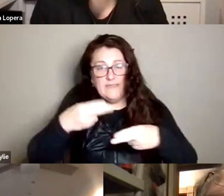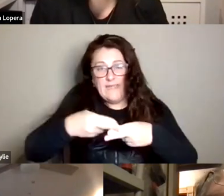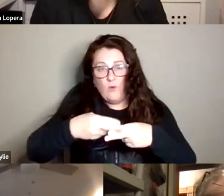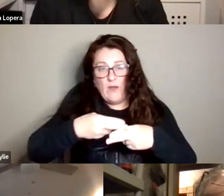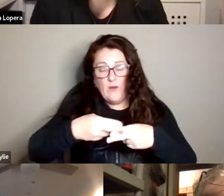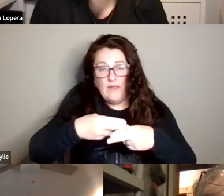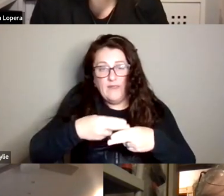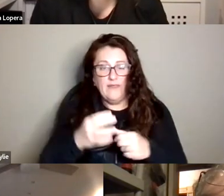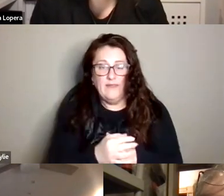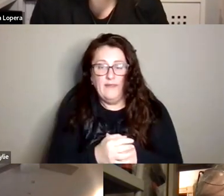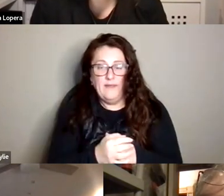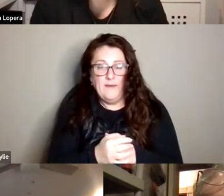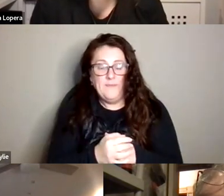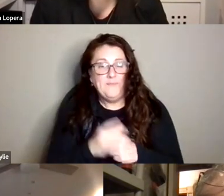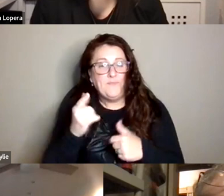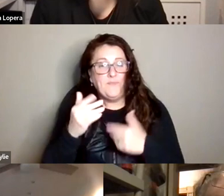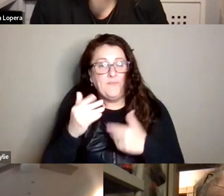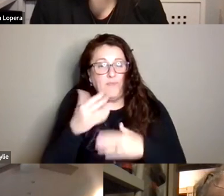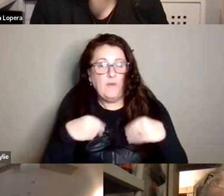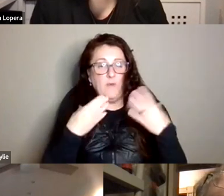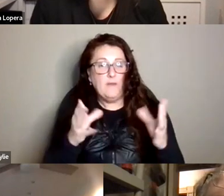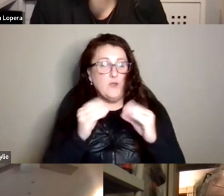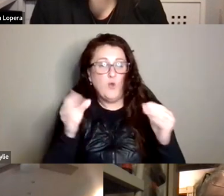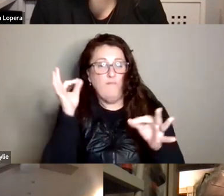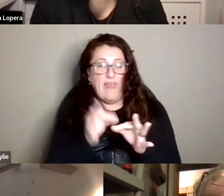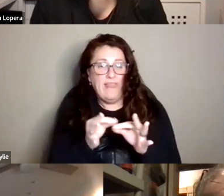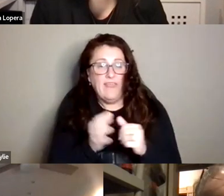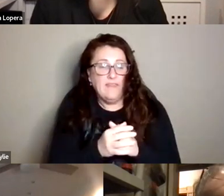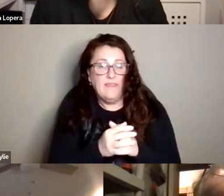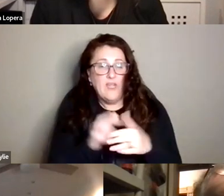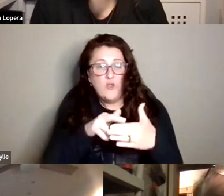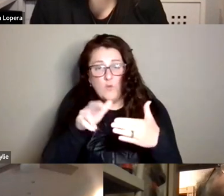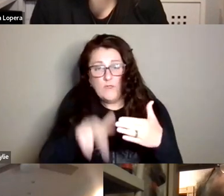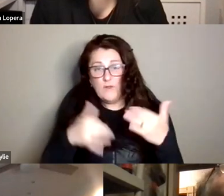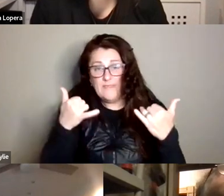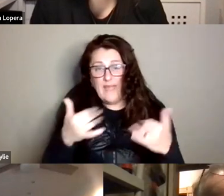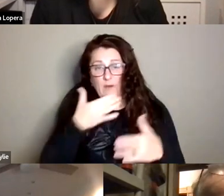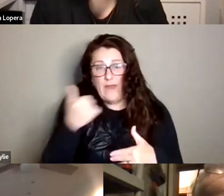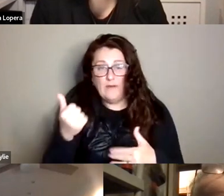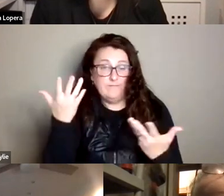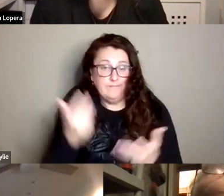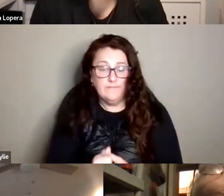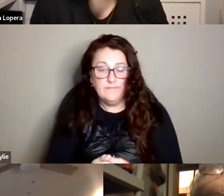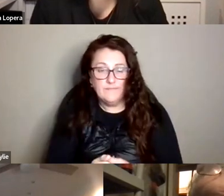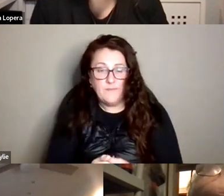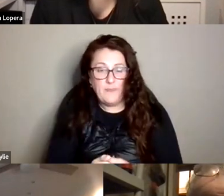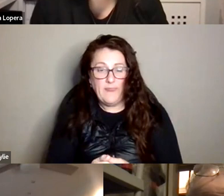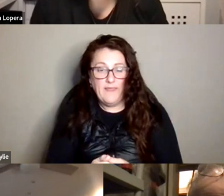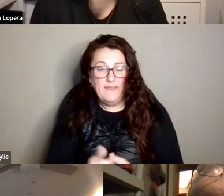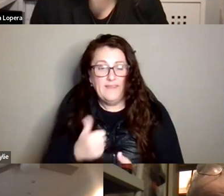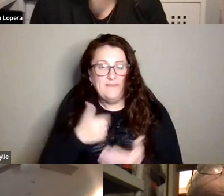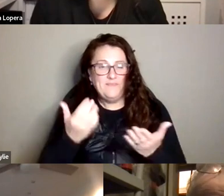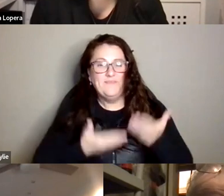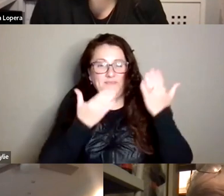one. This process provides me with no faith that the results this time will be better. Therefore, I